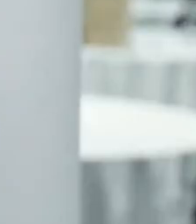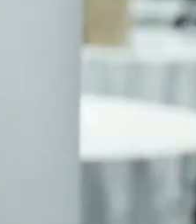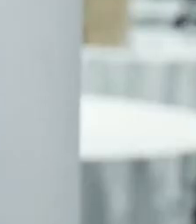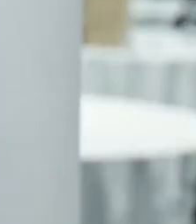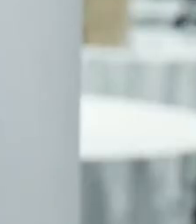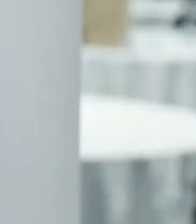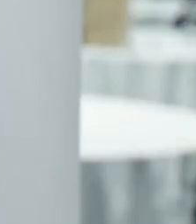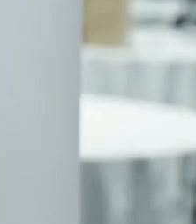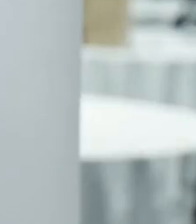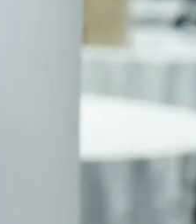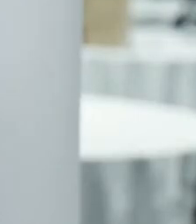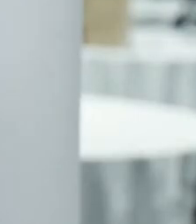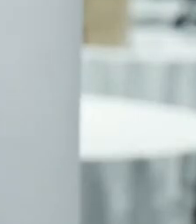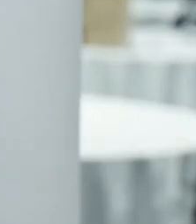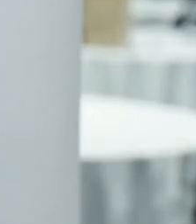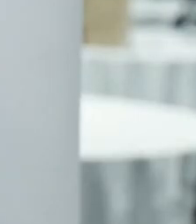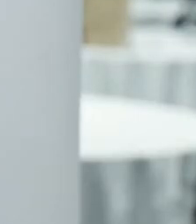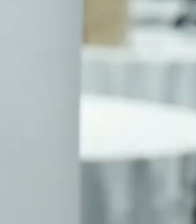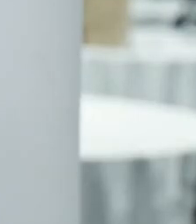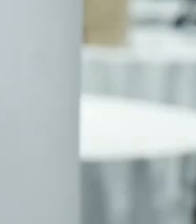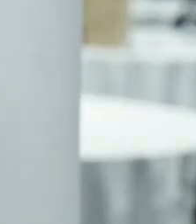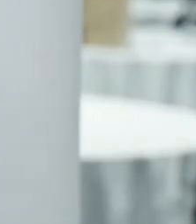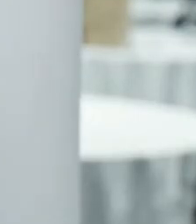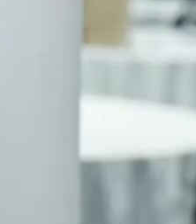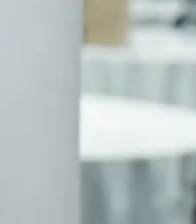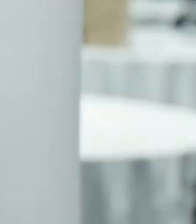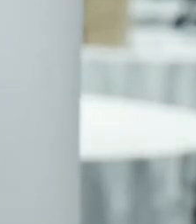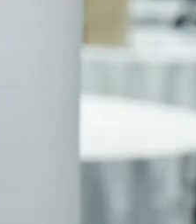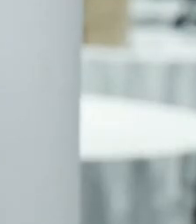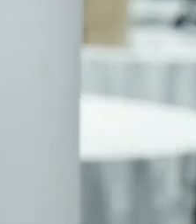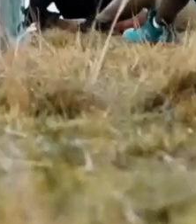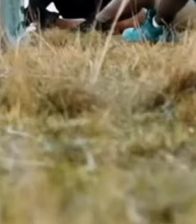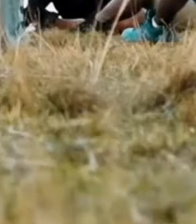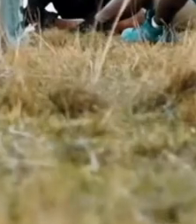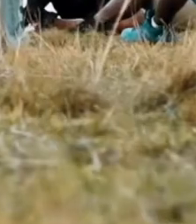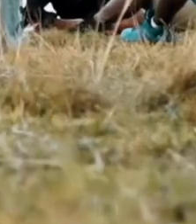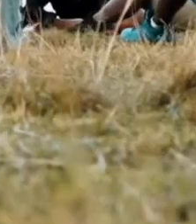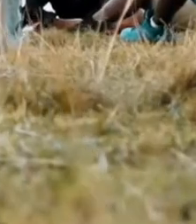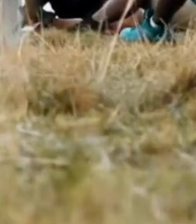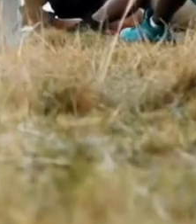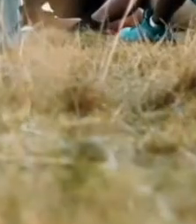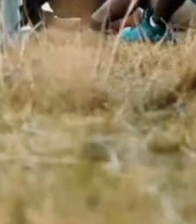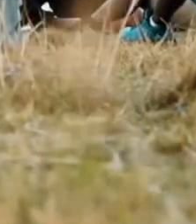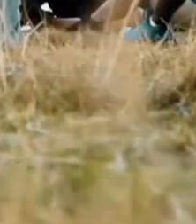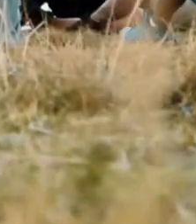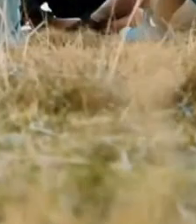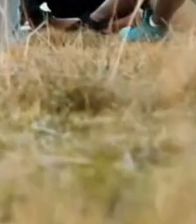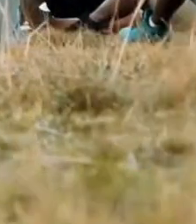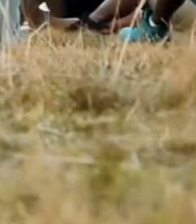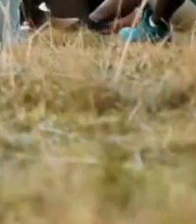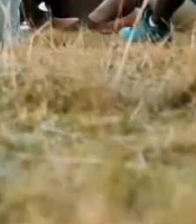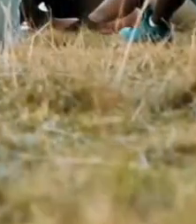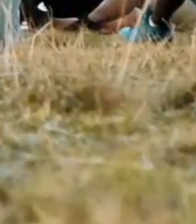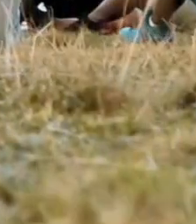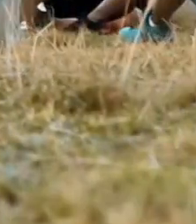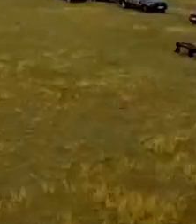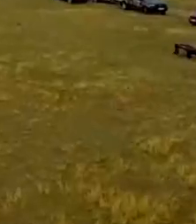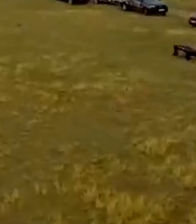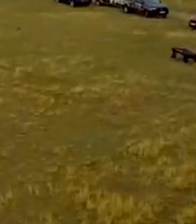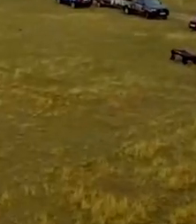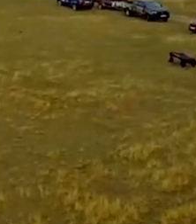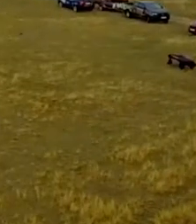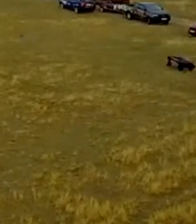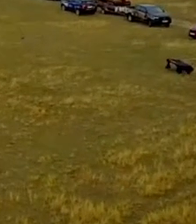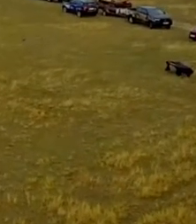human beings. And we want to achieve the fact that they must really understand that